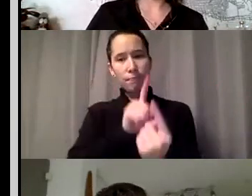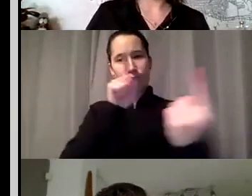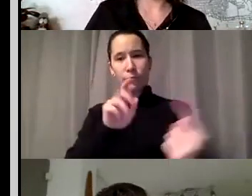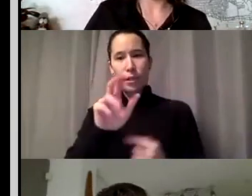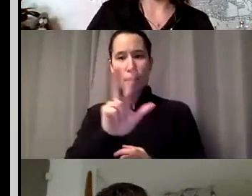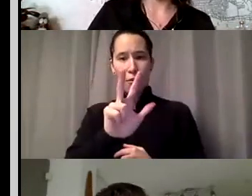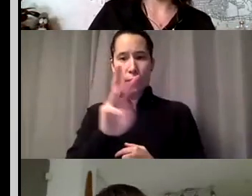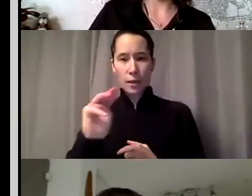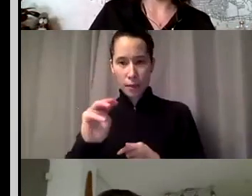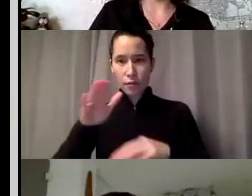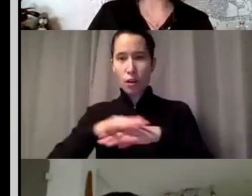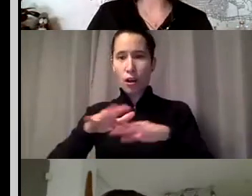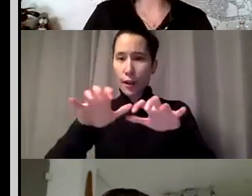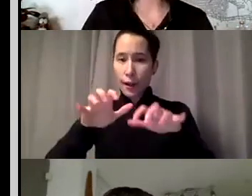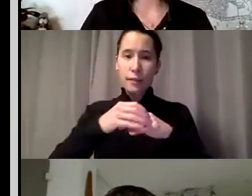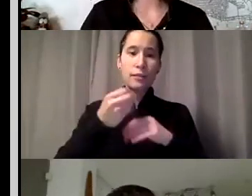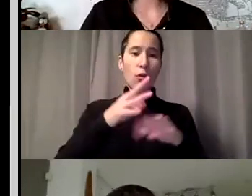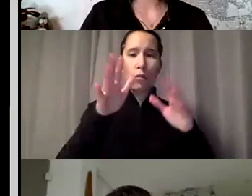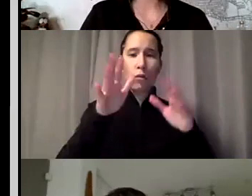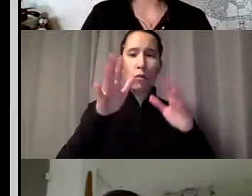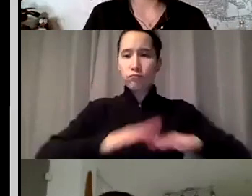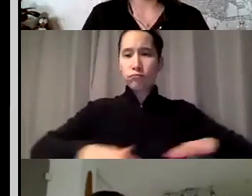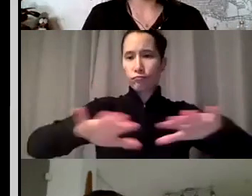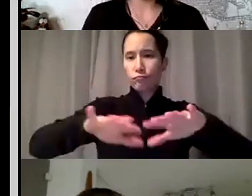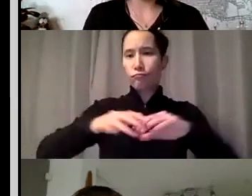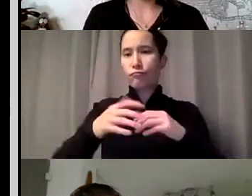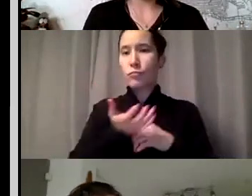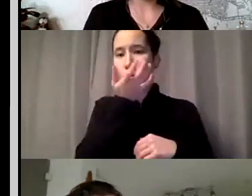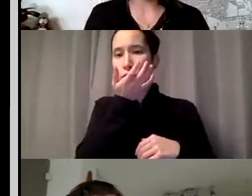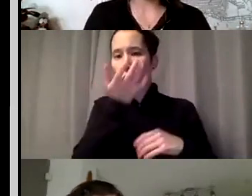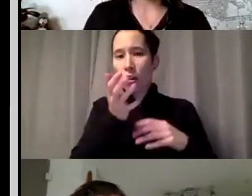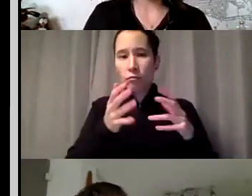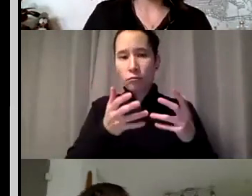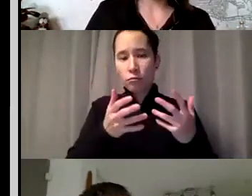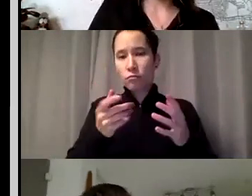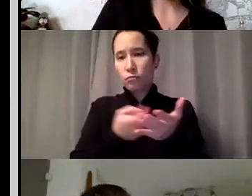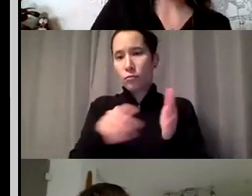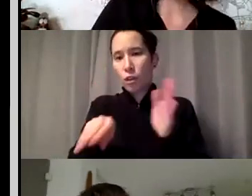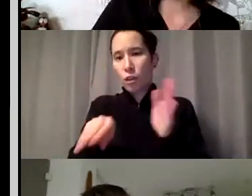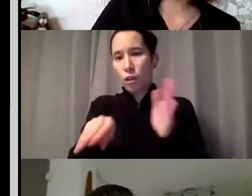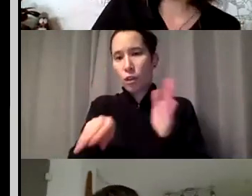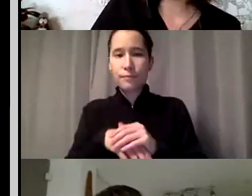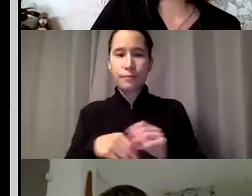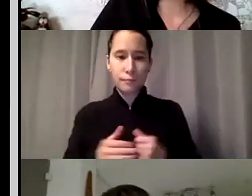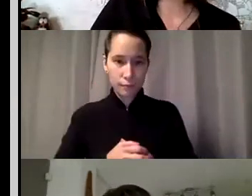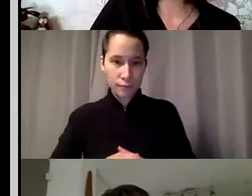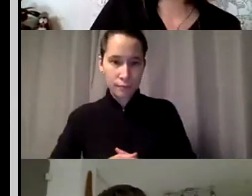actual ice on the field of play. Games, tournaments, and competitions and team events are not allowed at this time. So